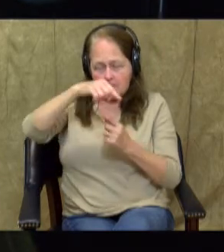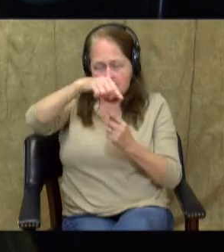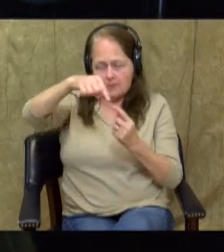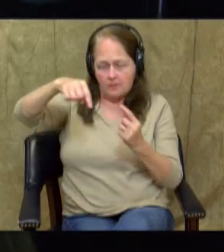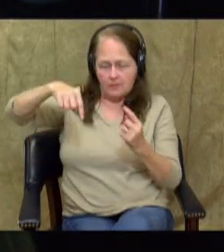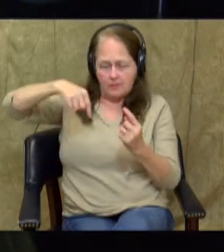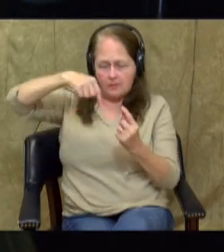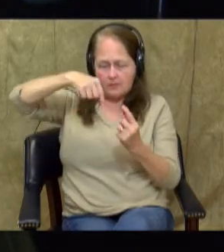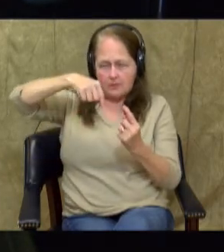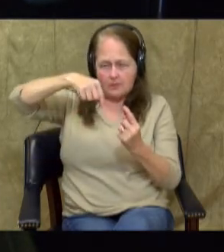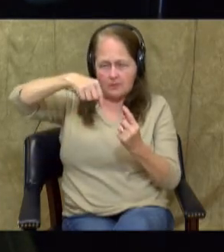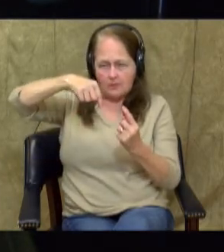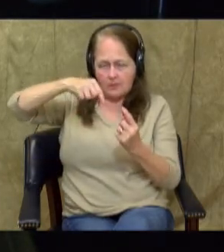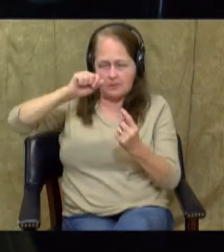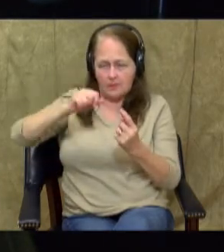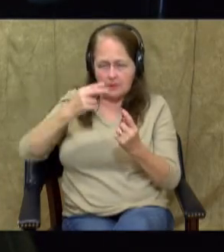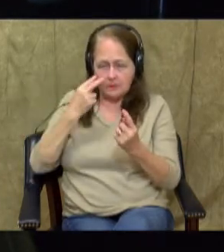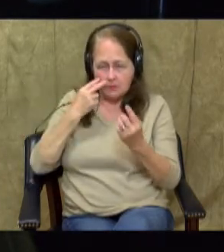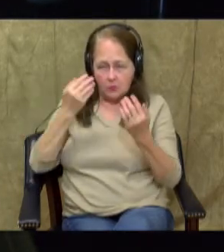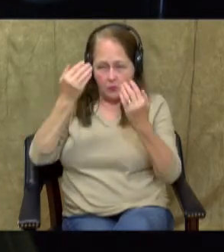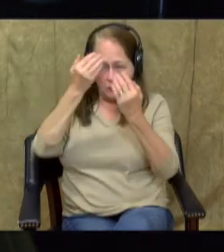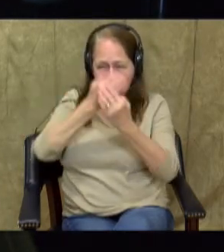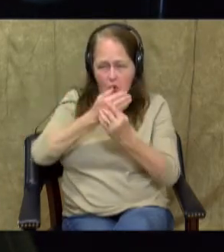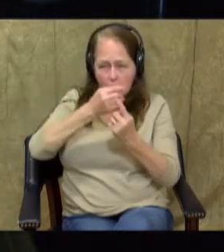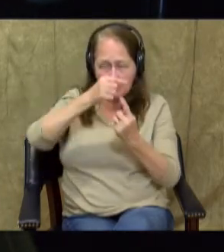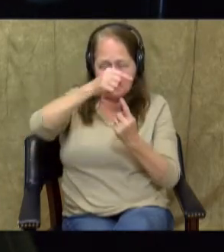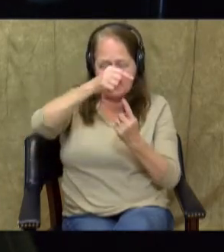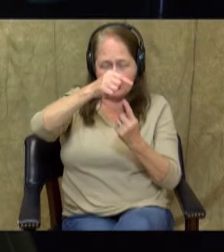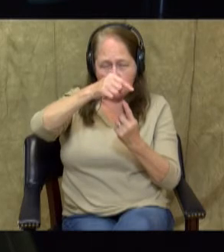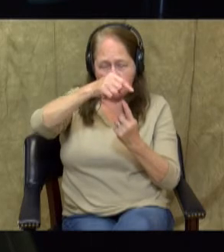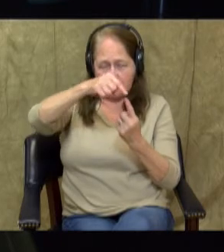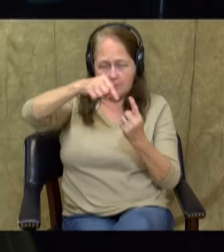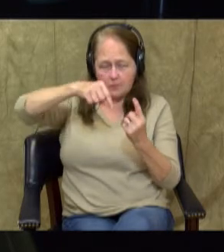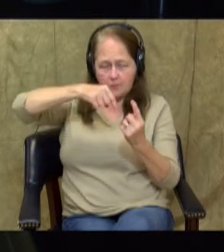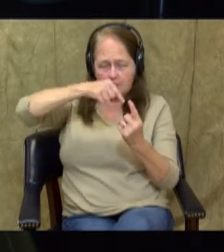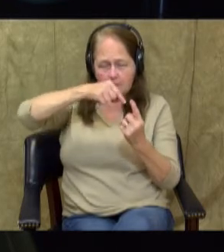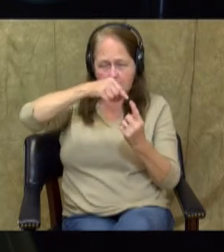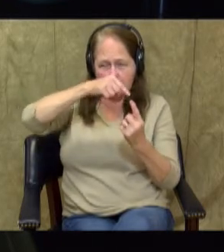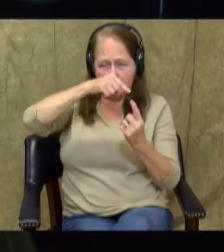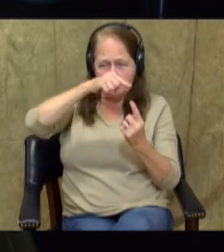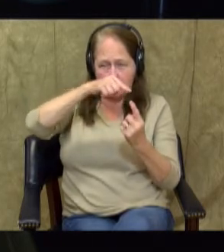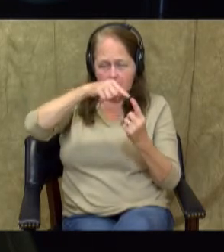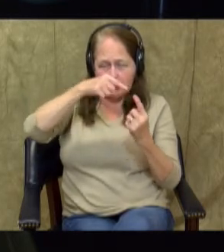That's it. Can you see the dark portion on this very, very far side?